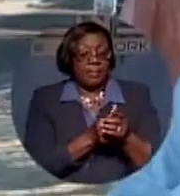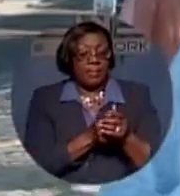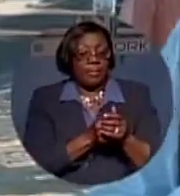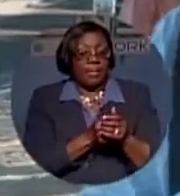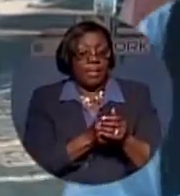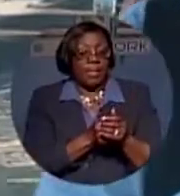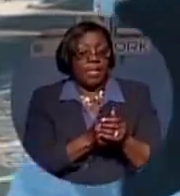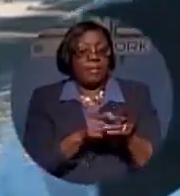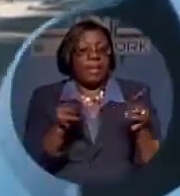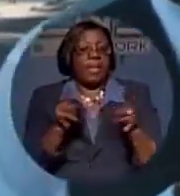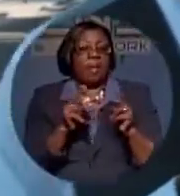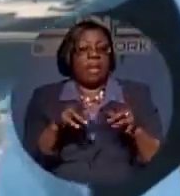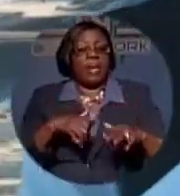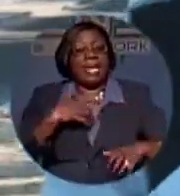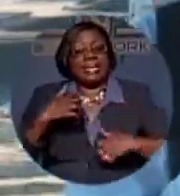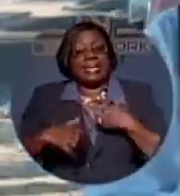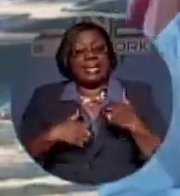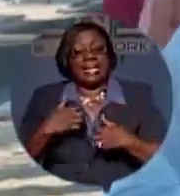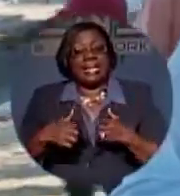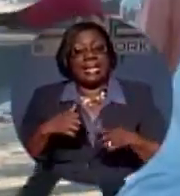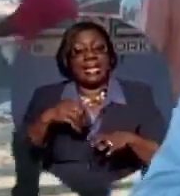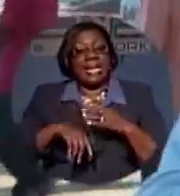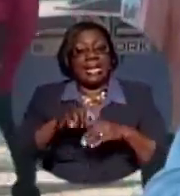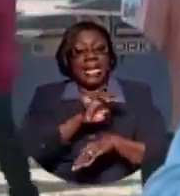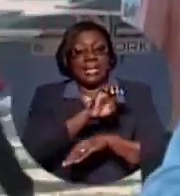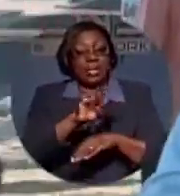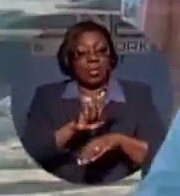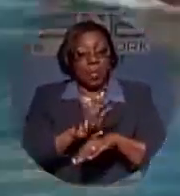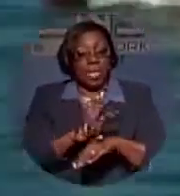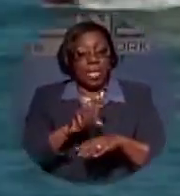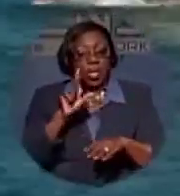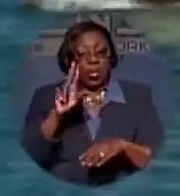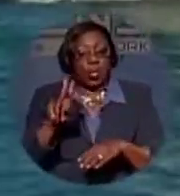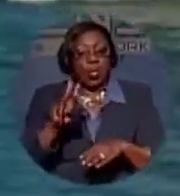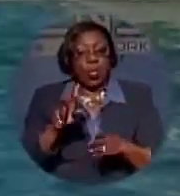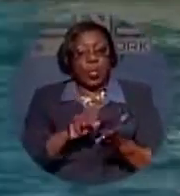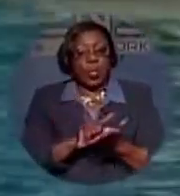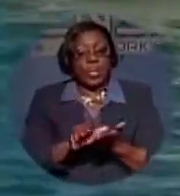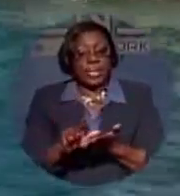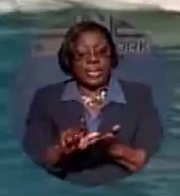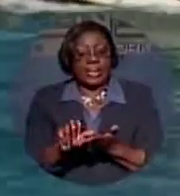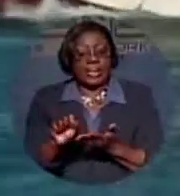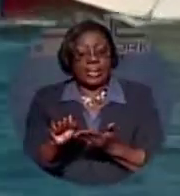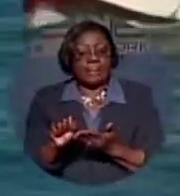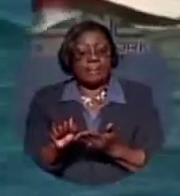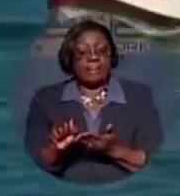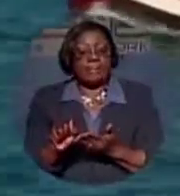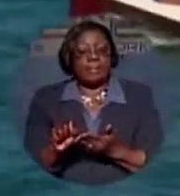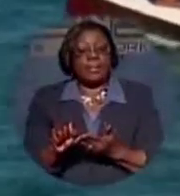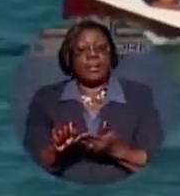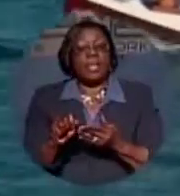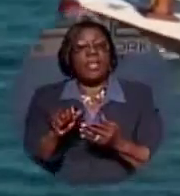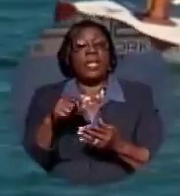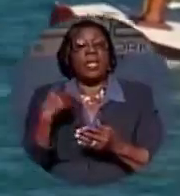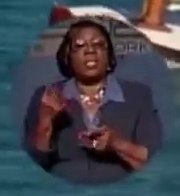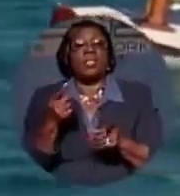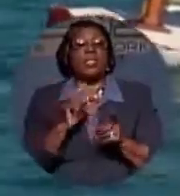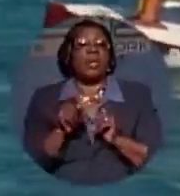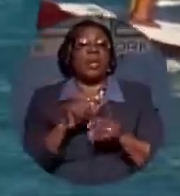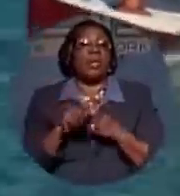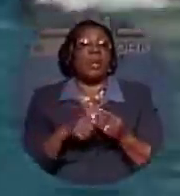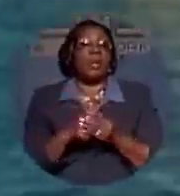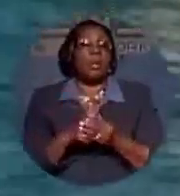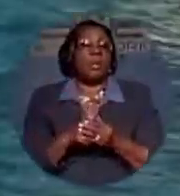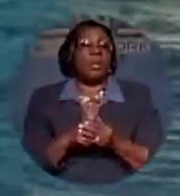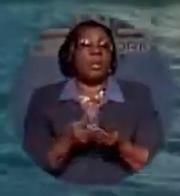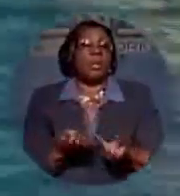that it'll be a very exciting regatta when we get to Georgetown in 2 weeks. Now, Rev also talked about what it means to have an event like